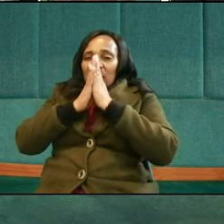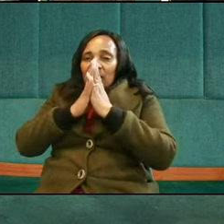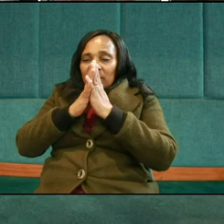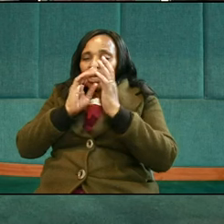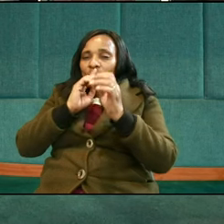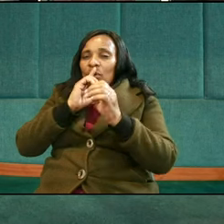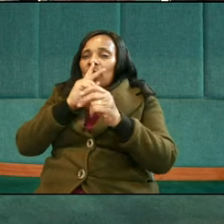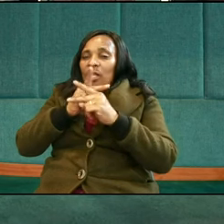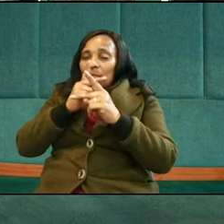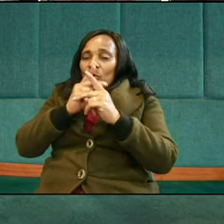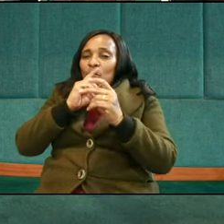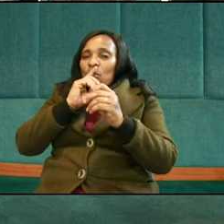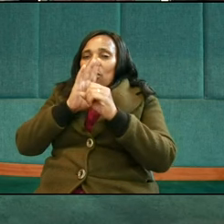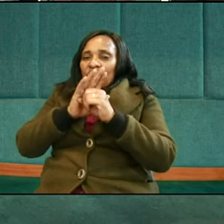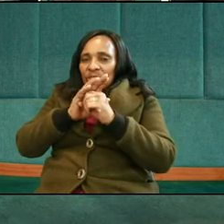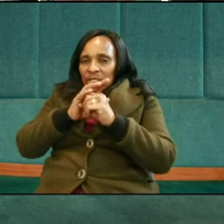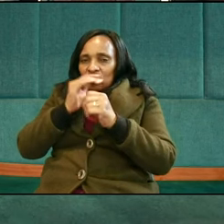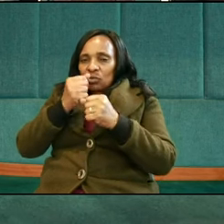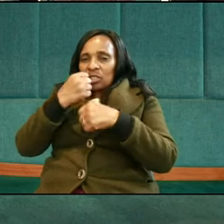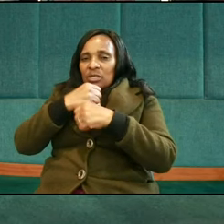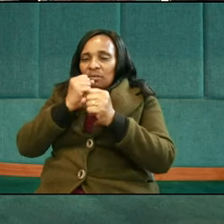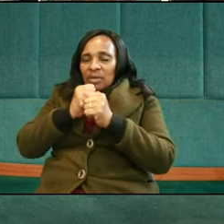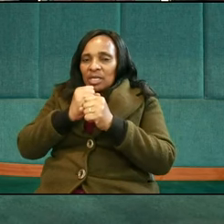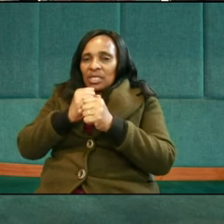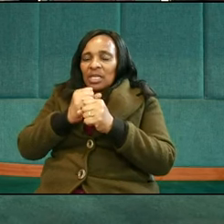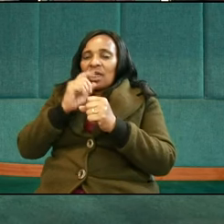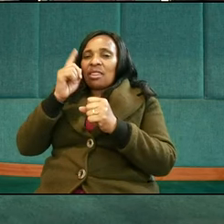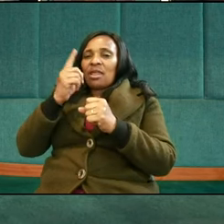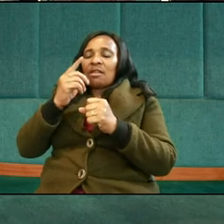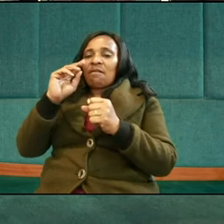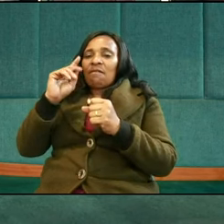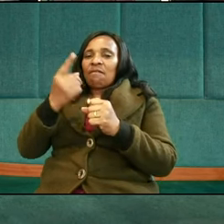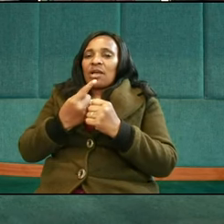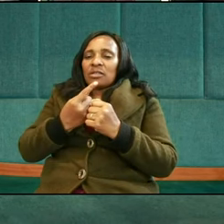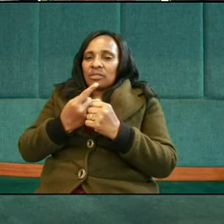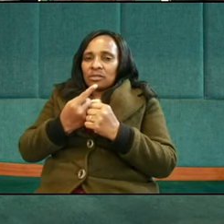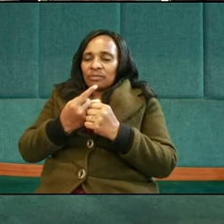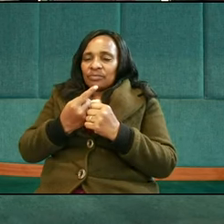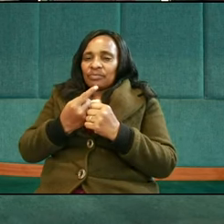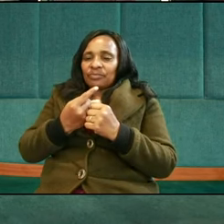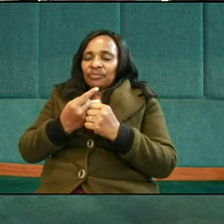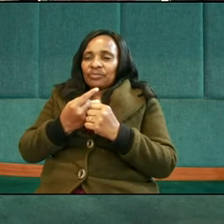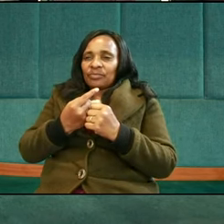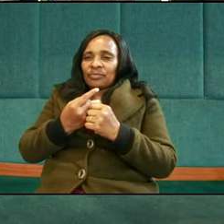made to him." Mm-hmm. Peter, you can do 1 Thessalonians.